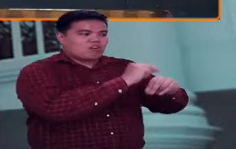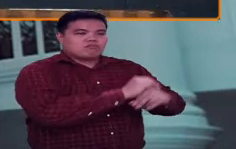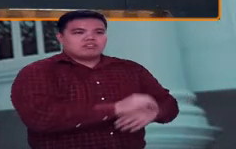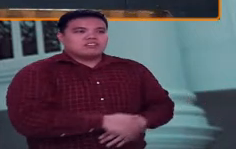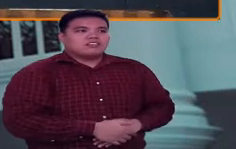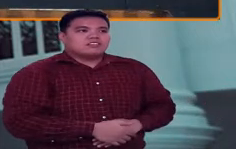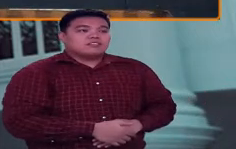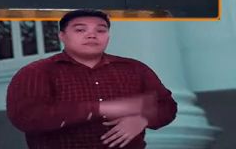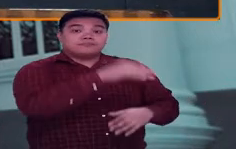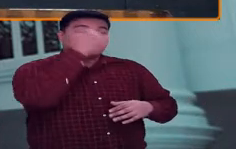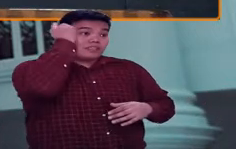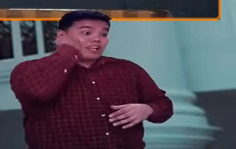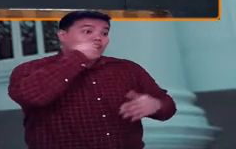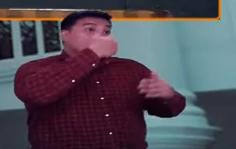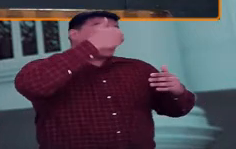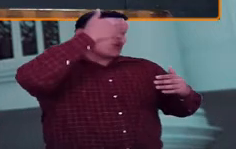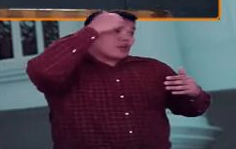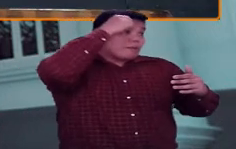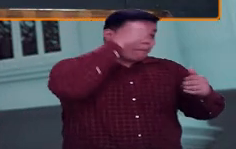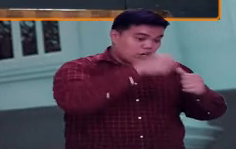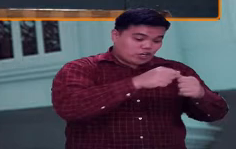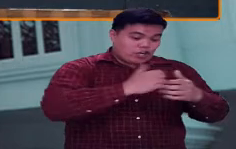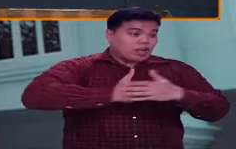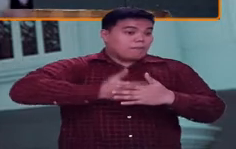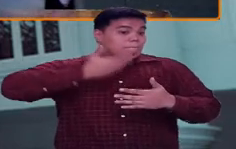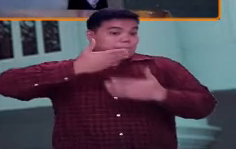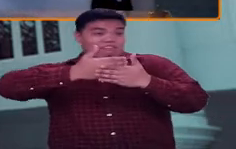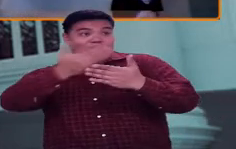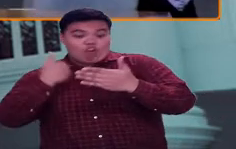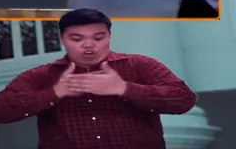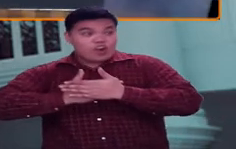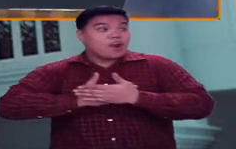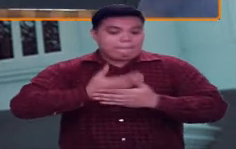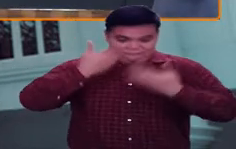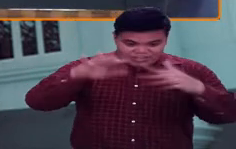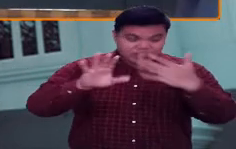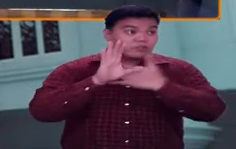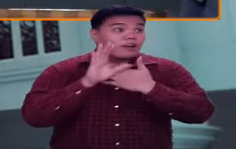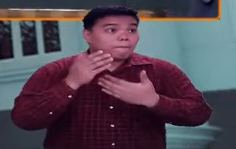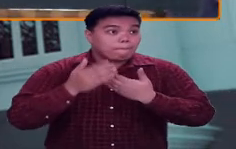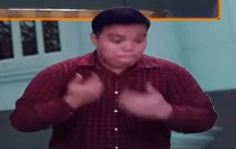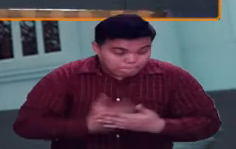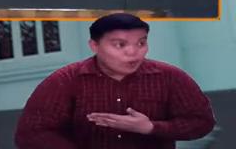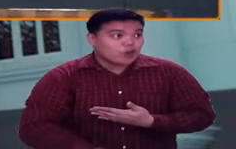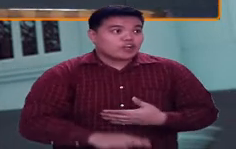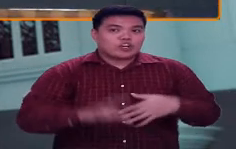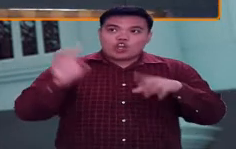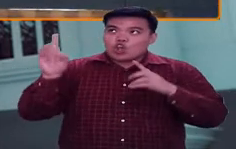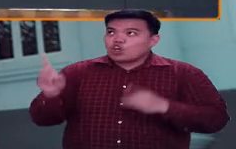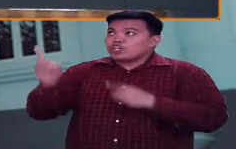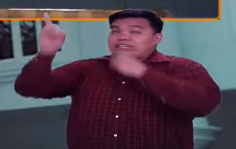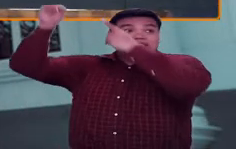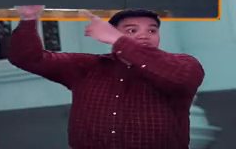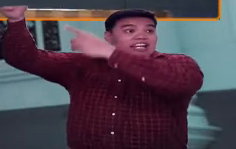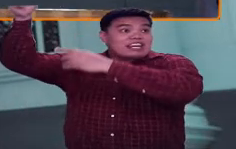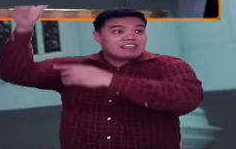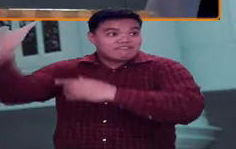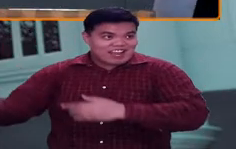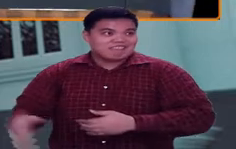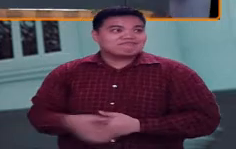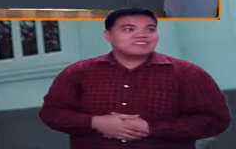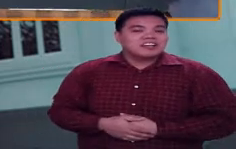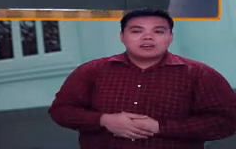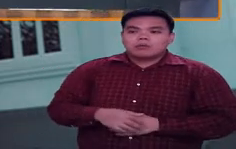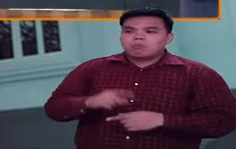you remember when they were born, you came to the front of the church and you dedicated your child to God? And now you're holding